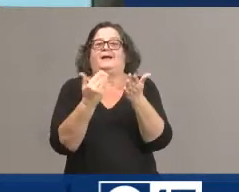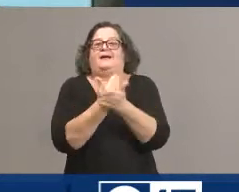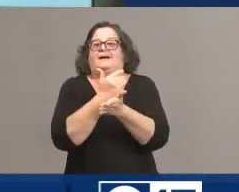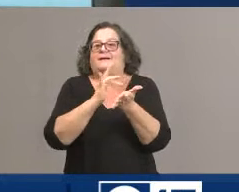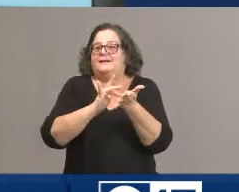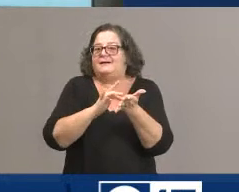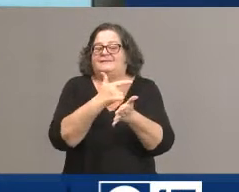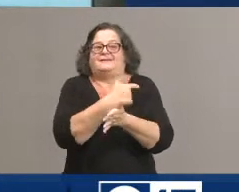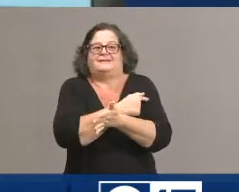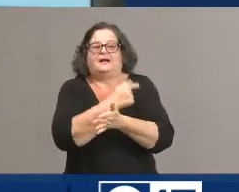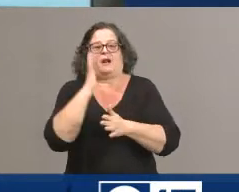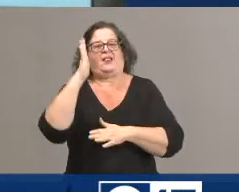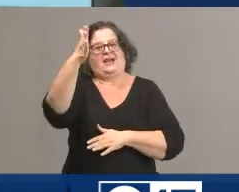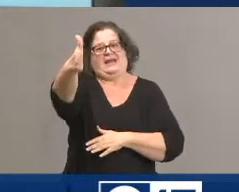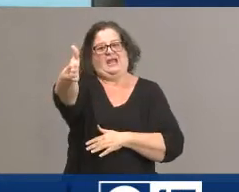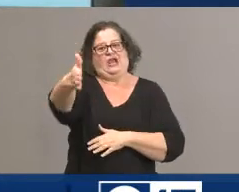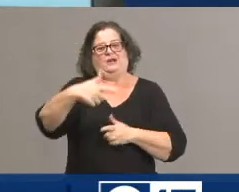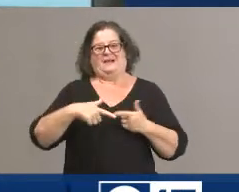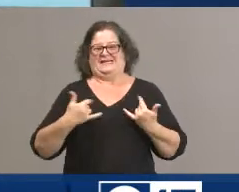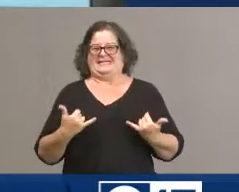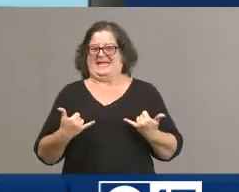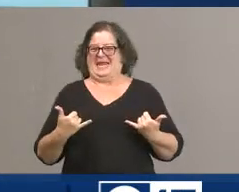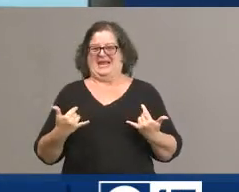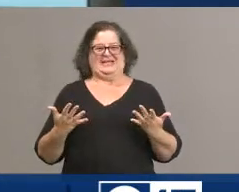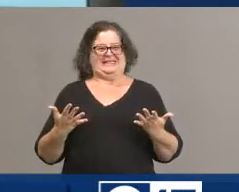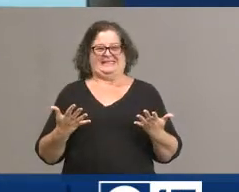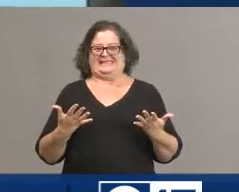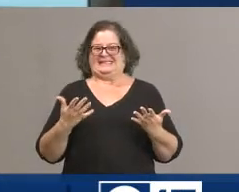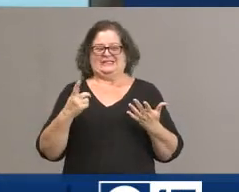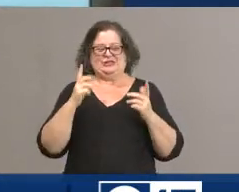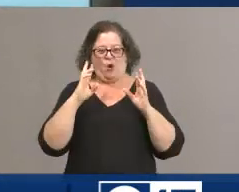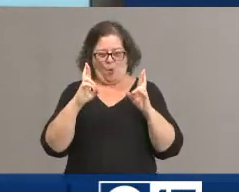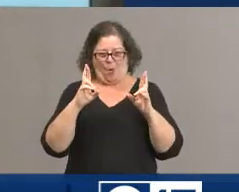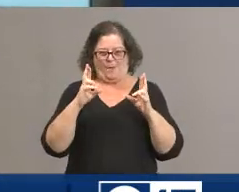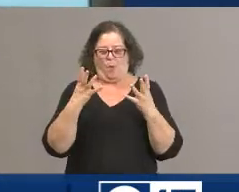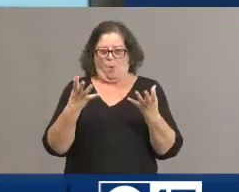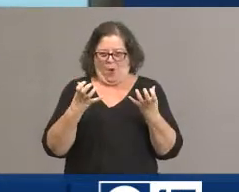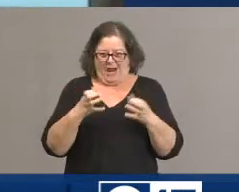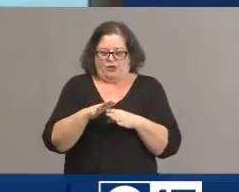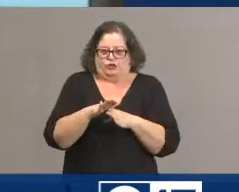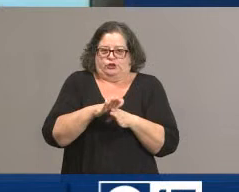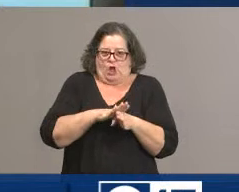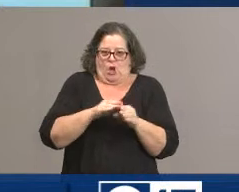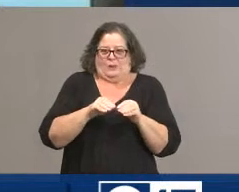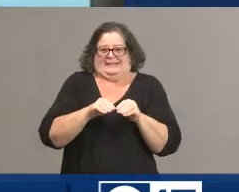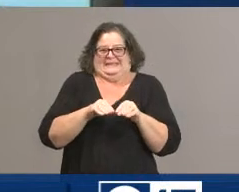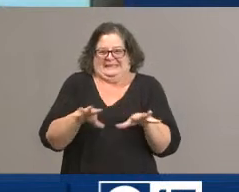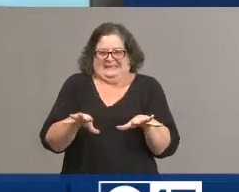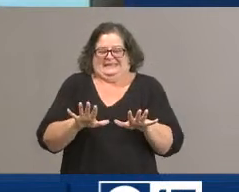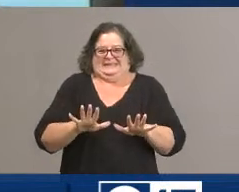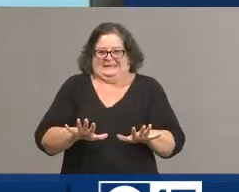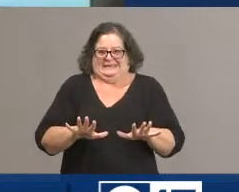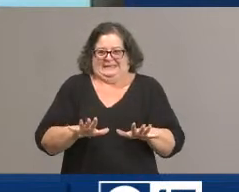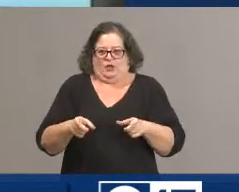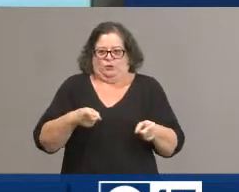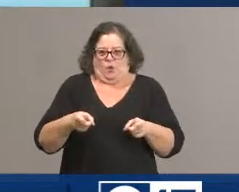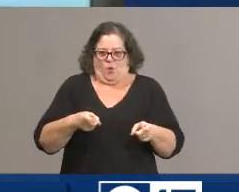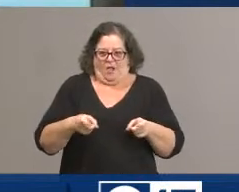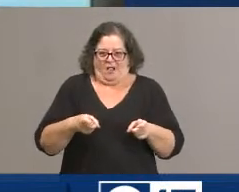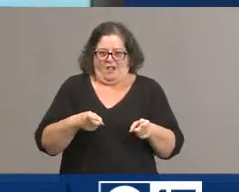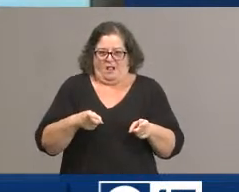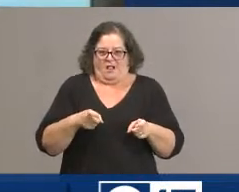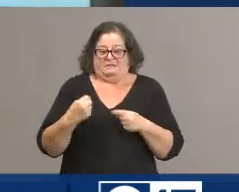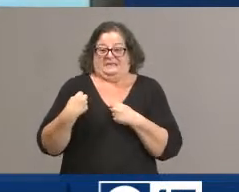slow and contain this spread. So we brought this number down a bit in the last couple weeks. We've seen it flatten